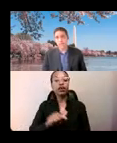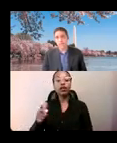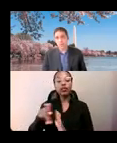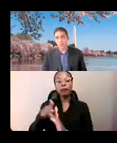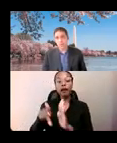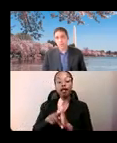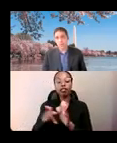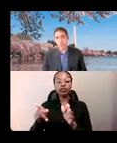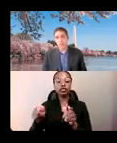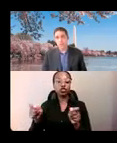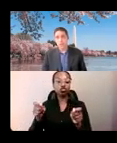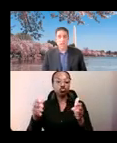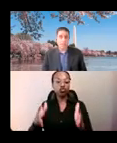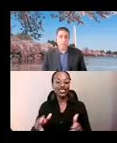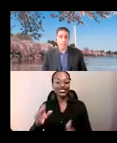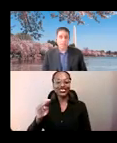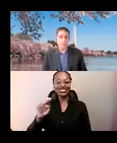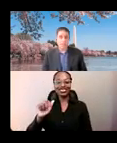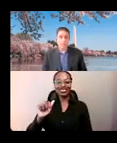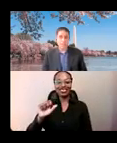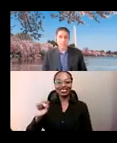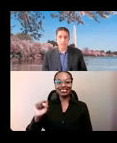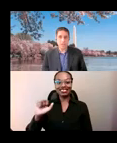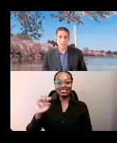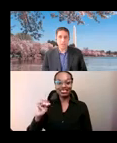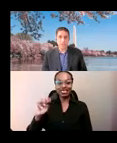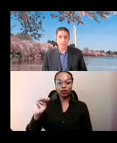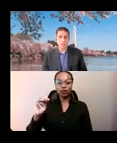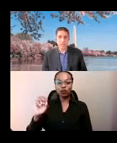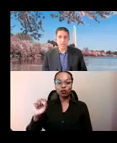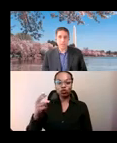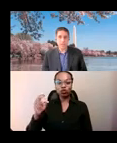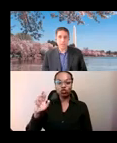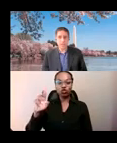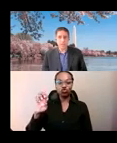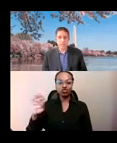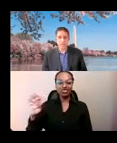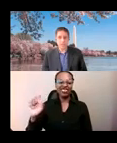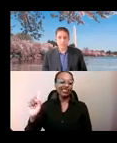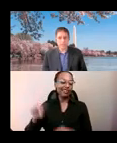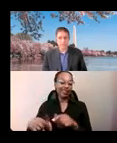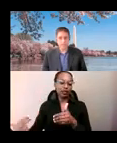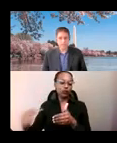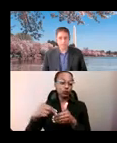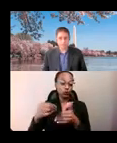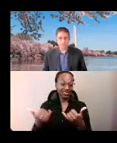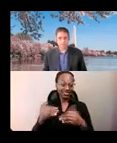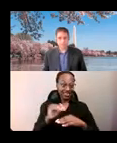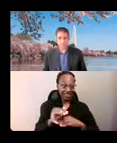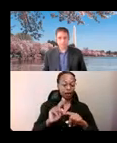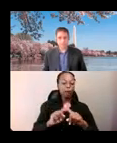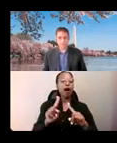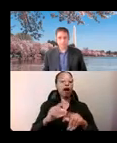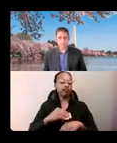director, Naseem Moshiri, who could not be with us tonight, but joins us for a video presentation.